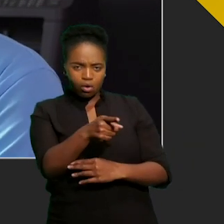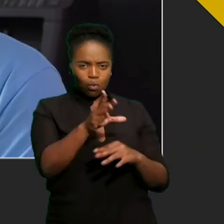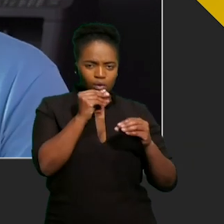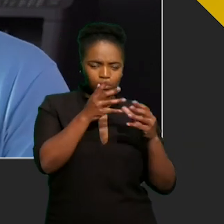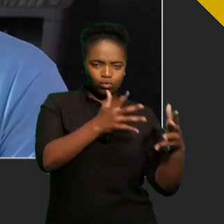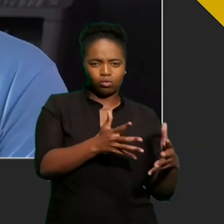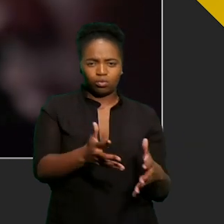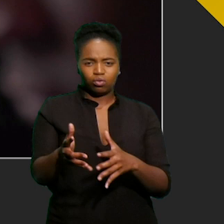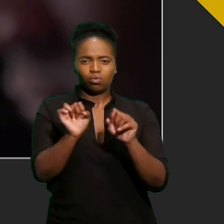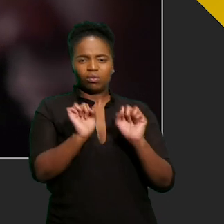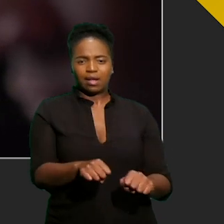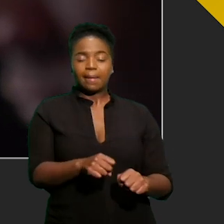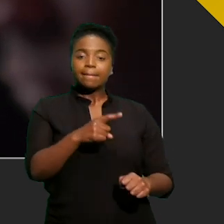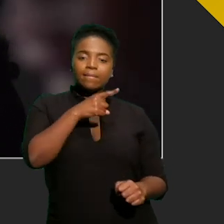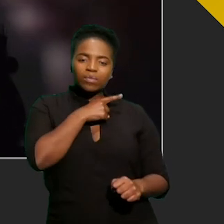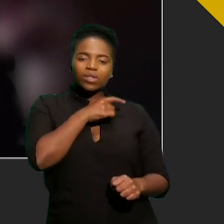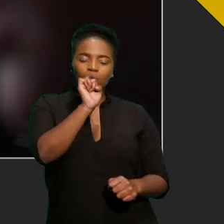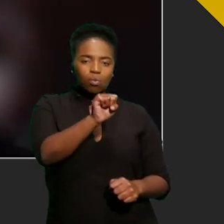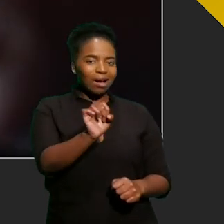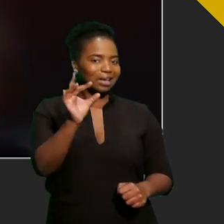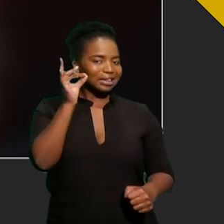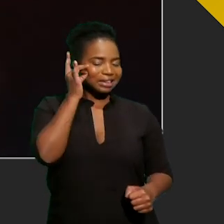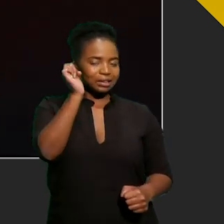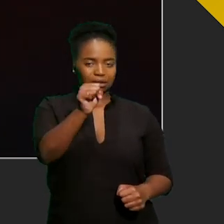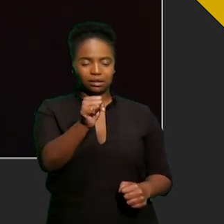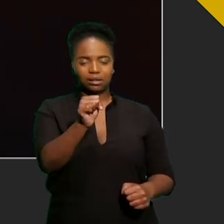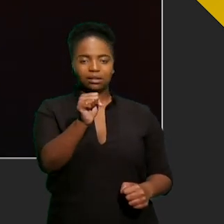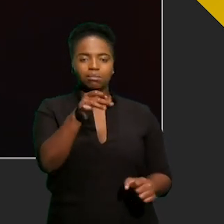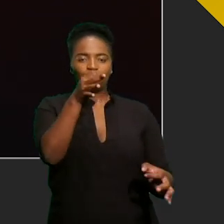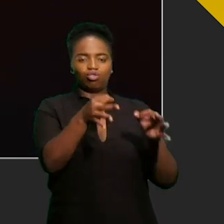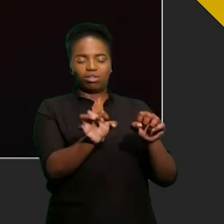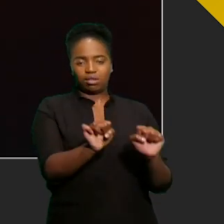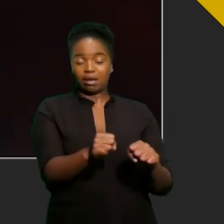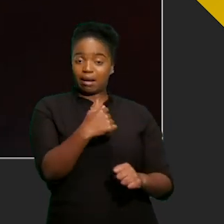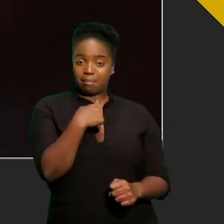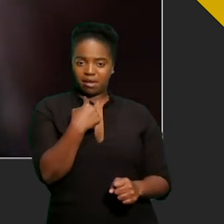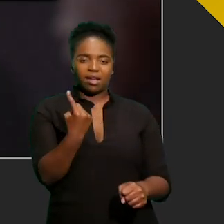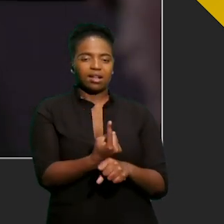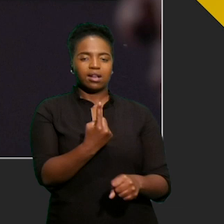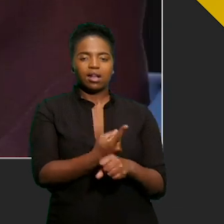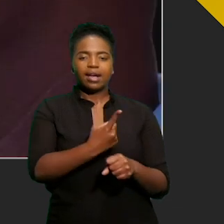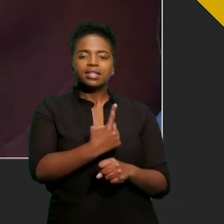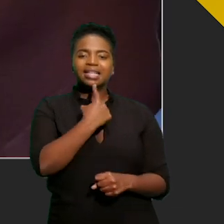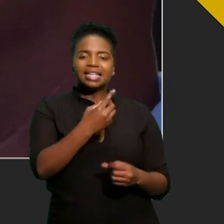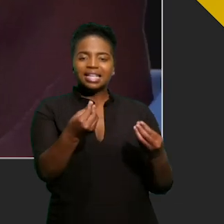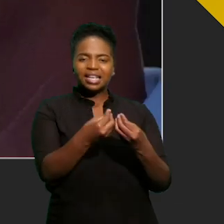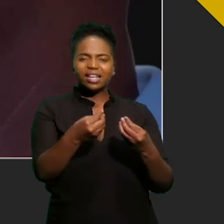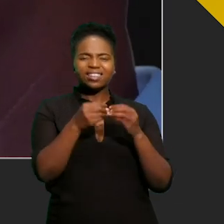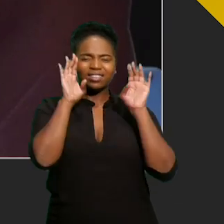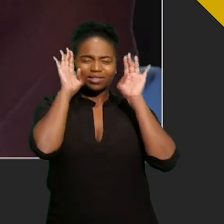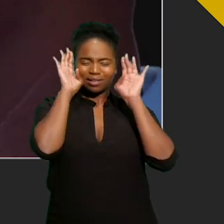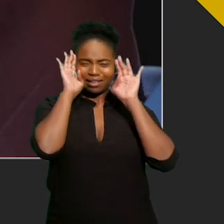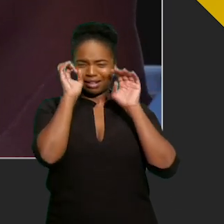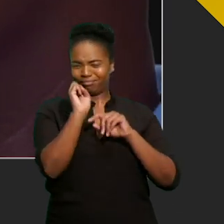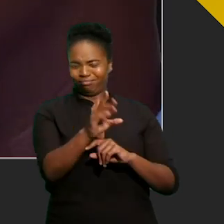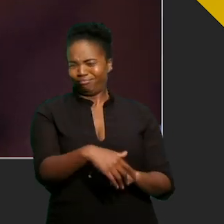sikhuluma naleli, just to let the listener be the judge. Mina nje I always take into social media with a pinch of